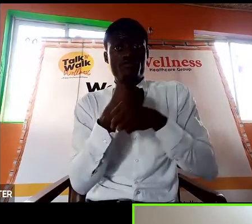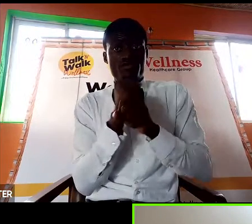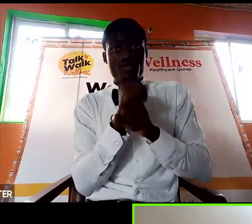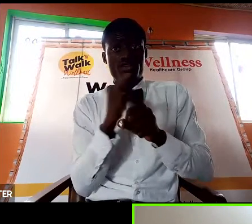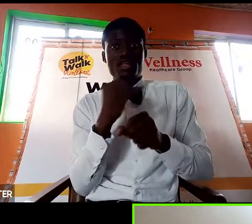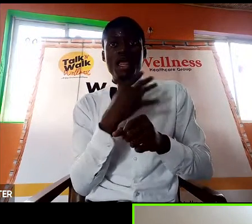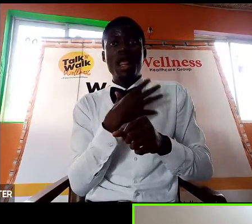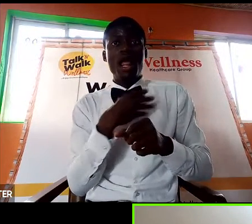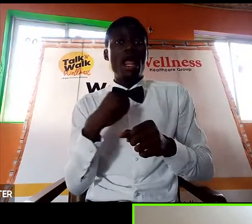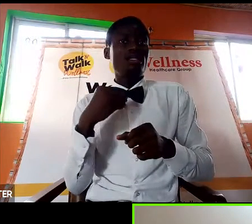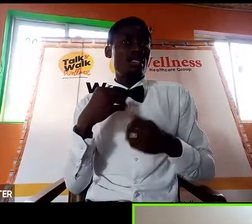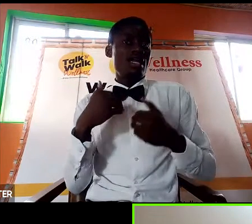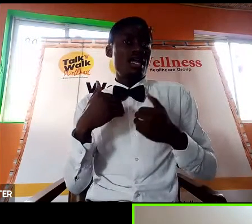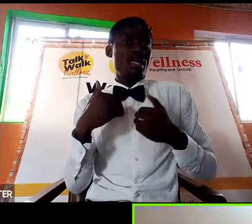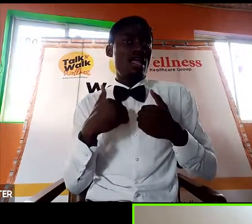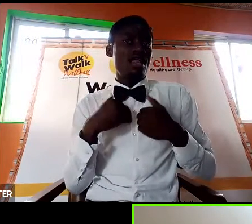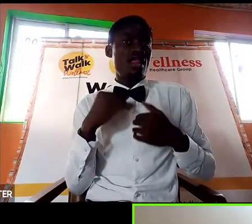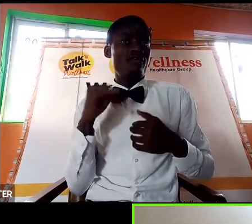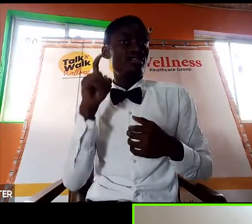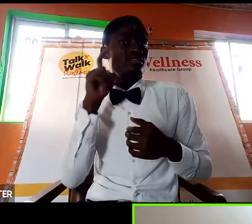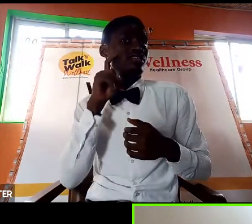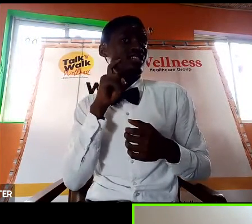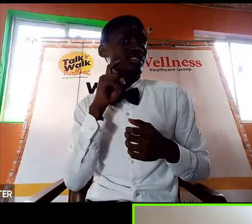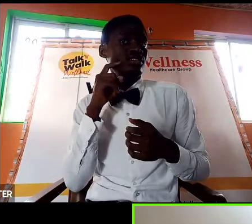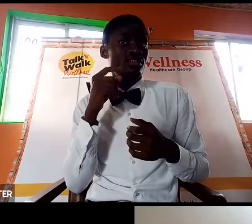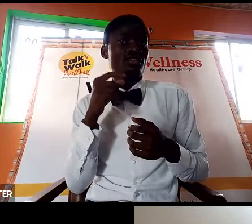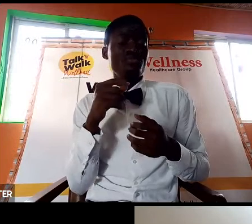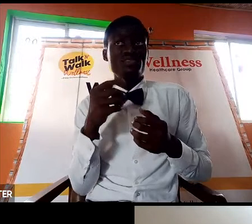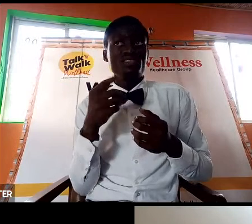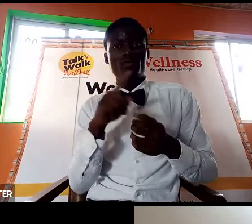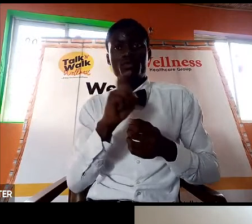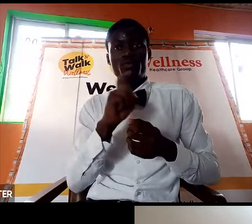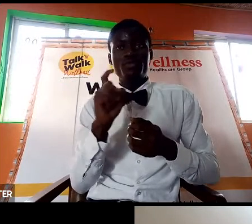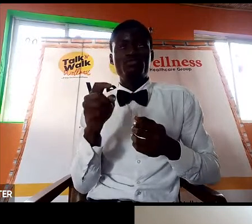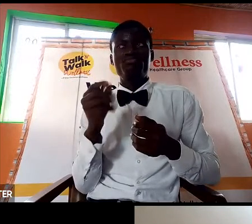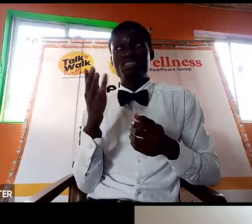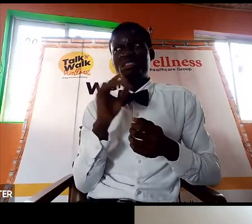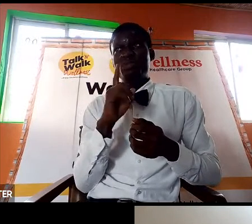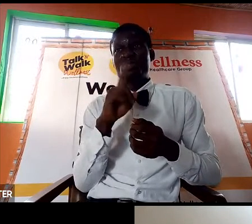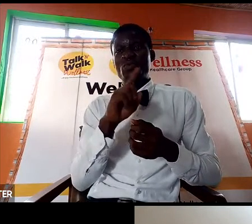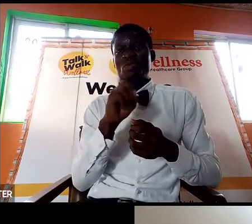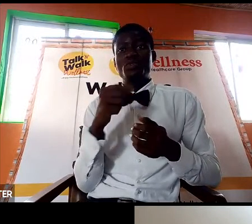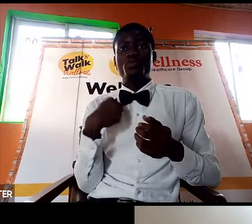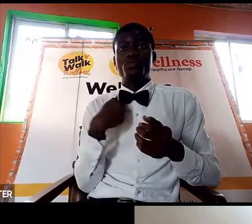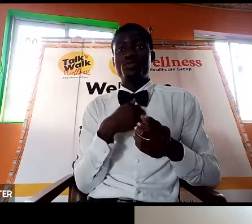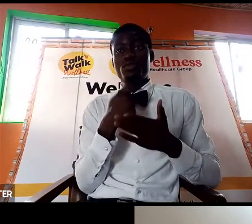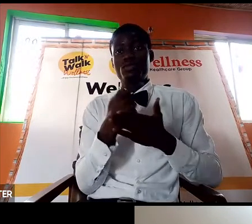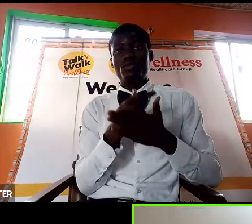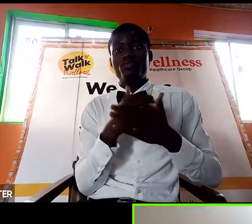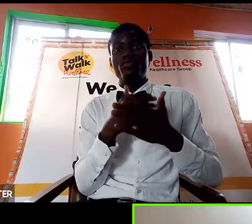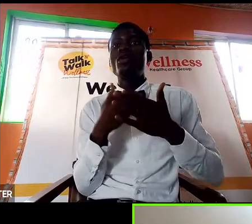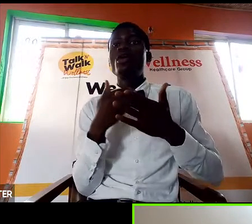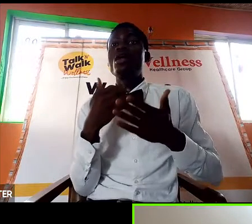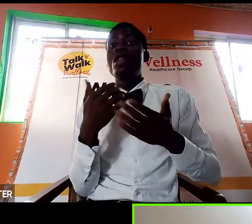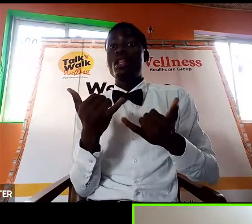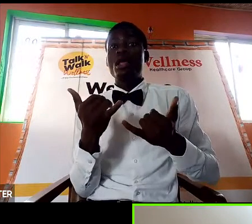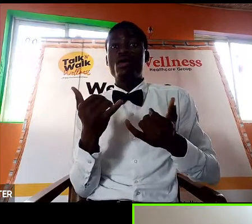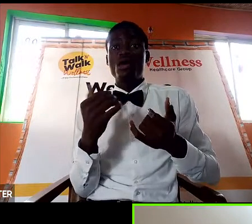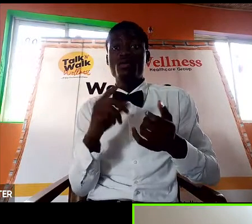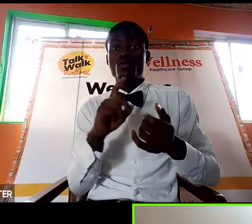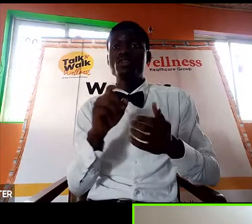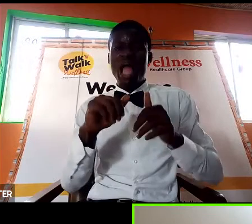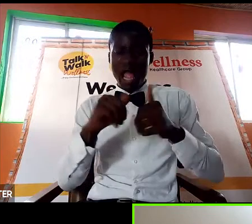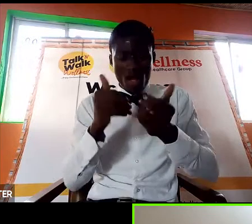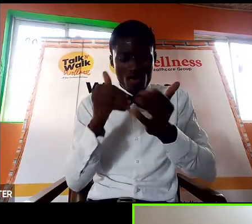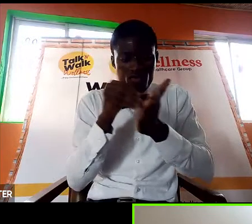know the question we were talking about before we. We're talking about how frequent should people have So I sex? think whatever works for